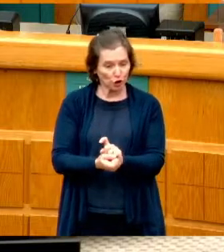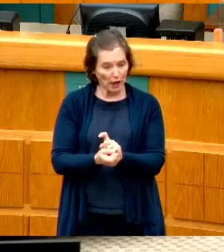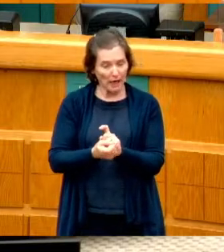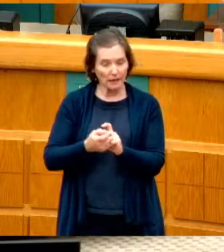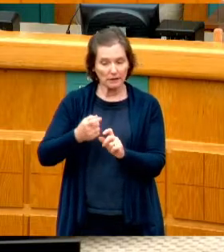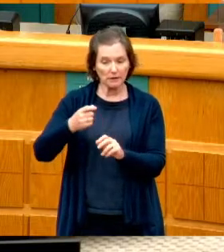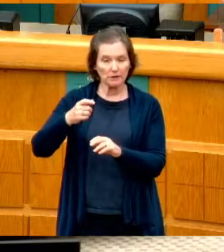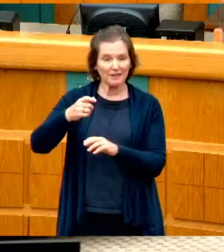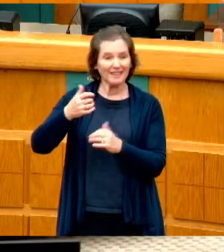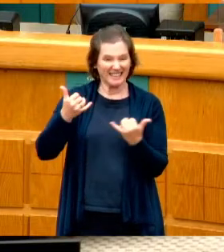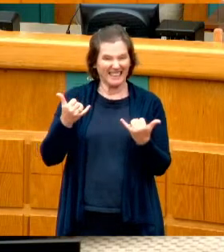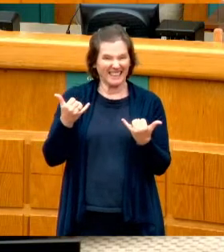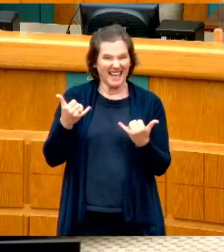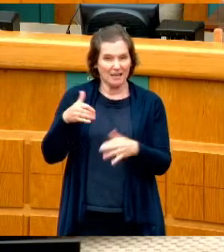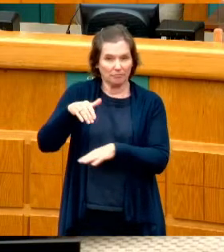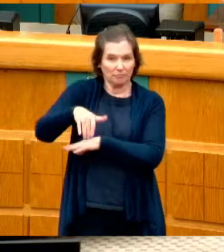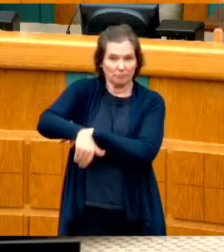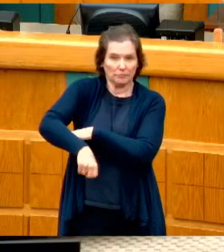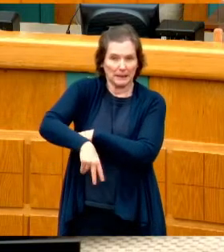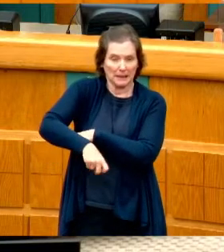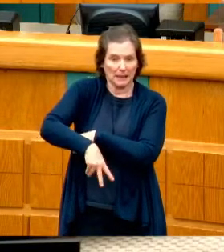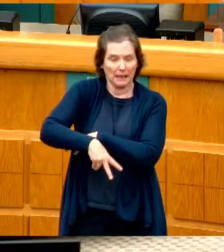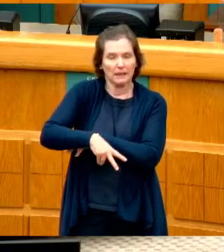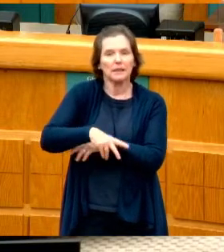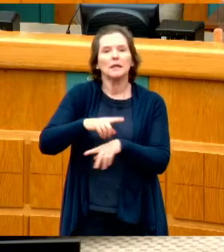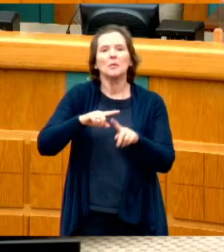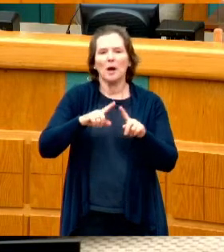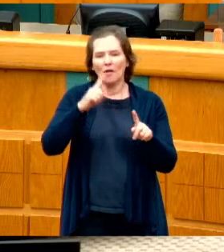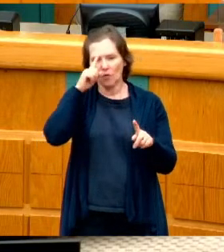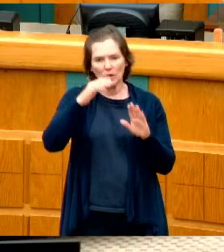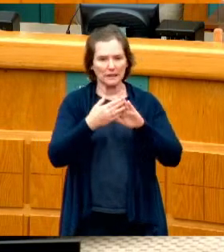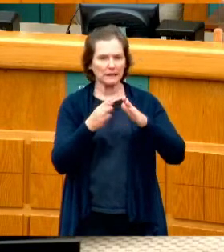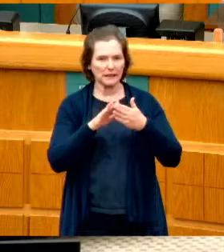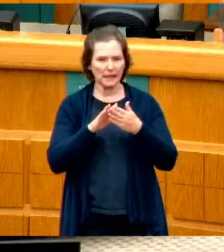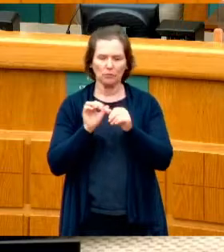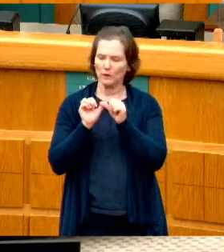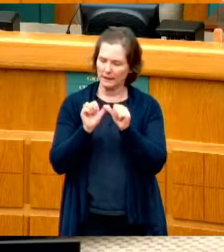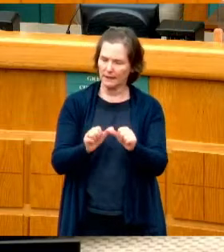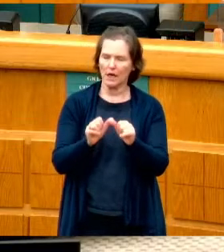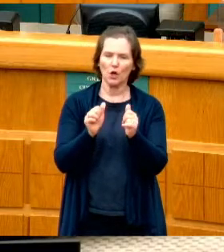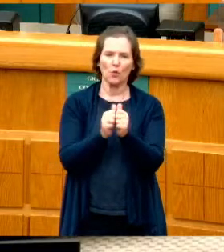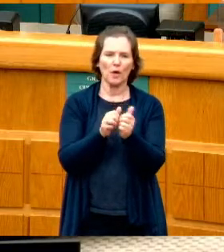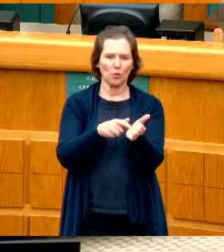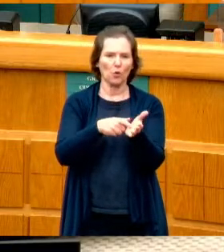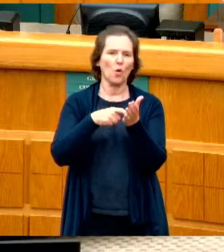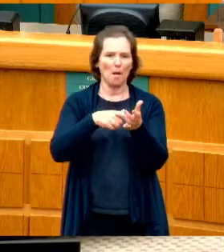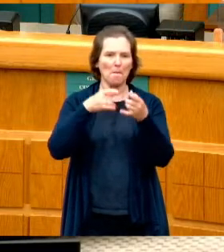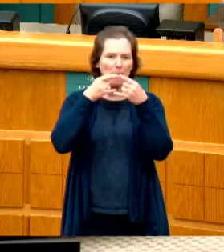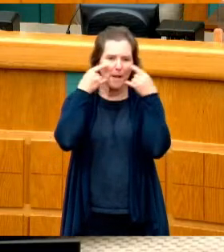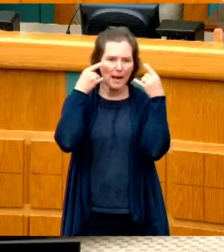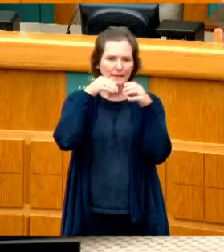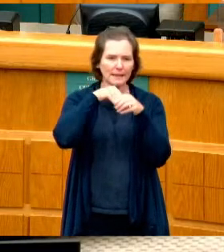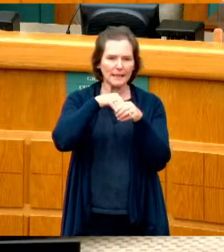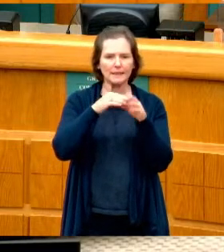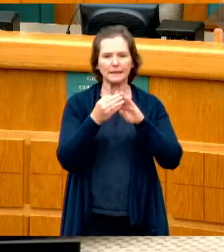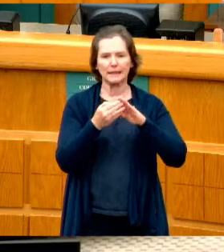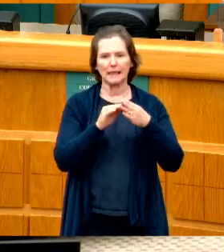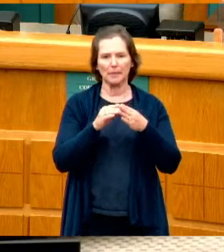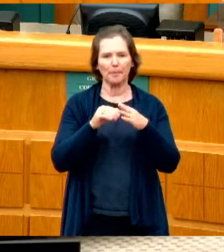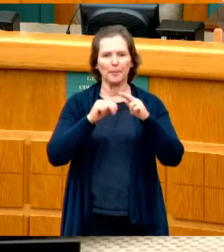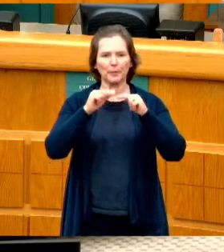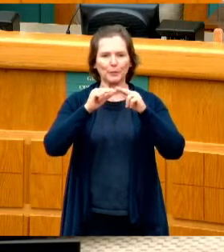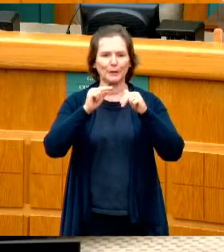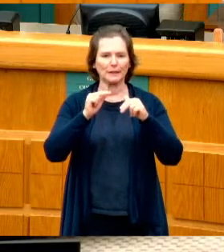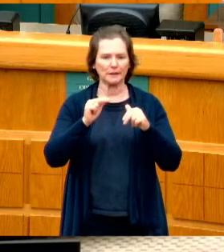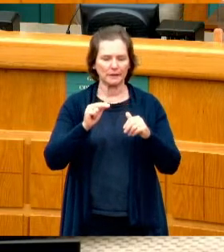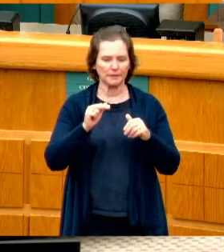protocols in place. So with that, that concludes my comments, and I think we're going to get that translated. And then Annette Rodriguez, our